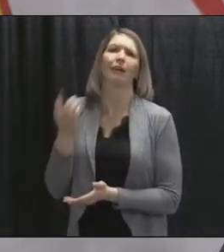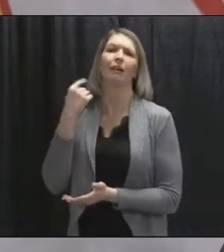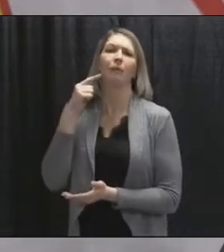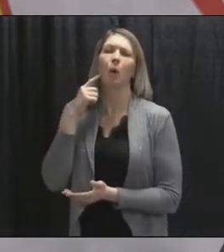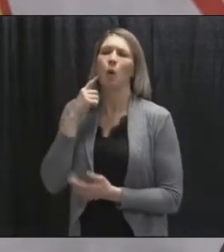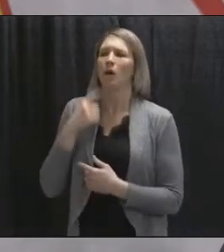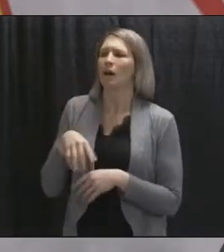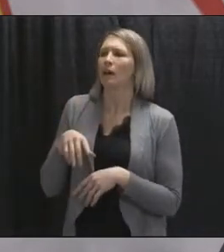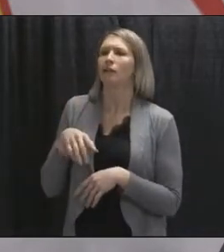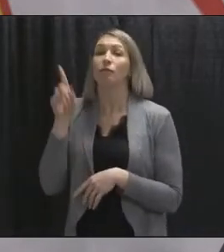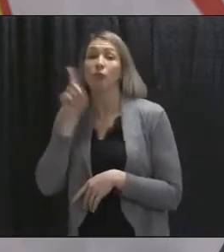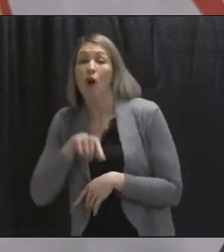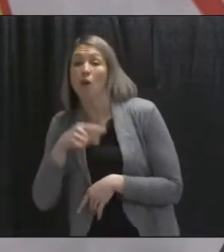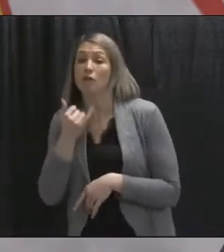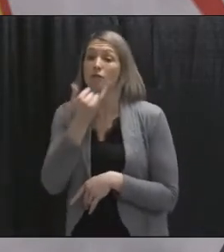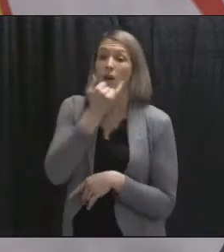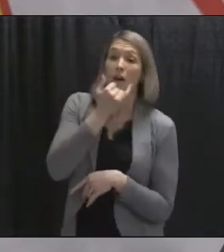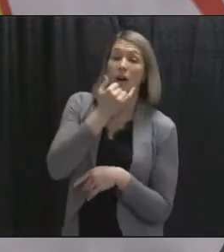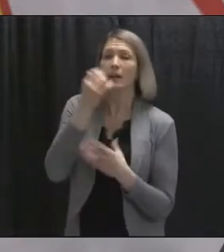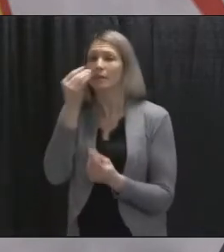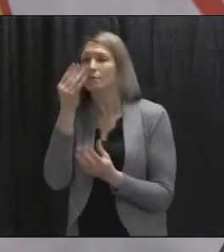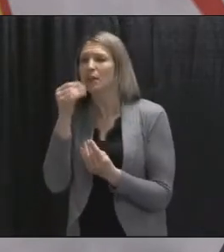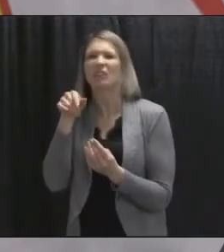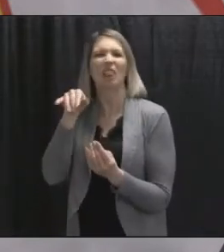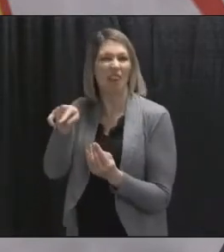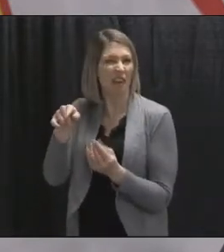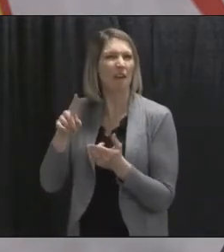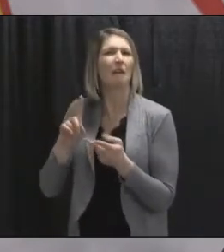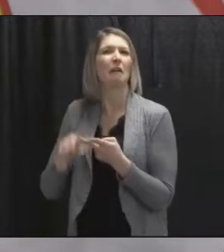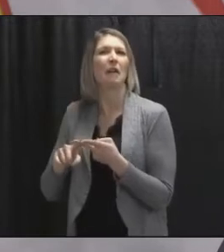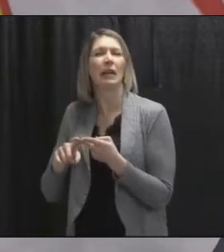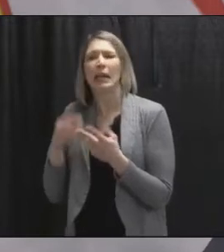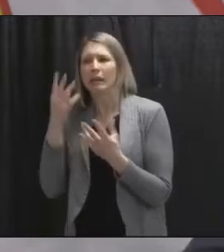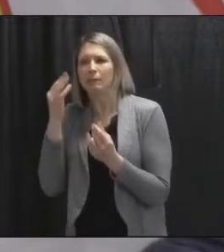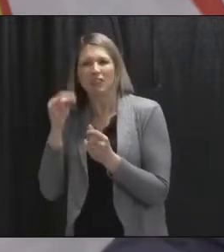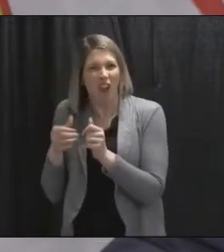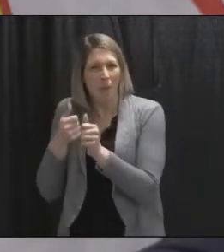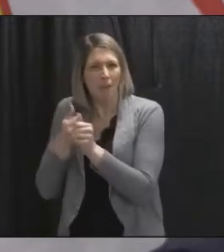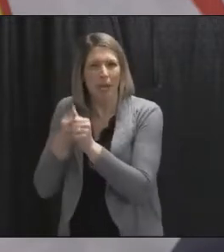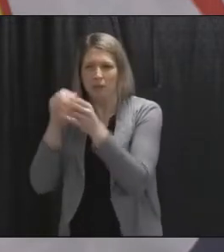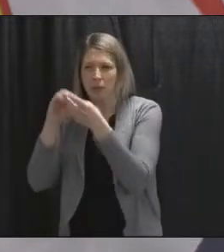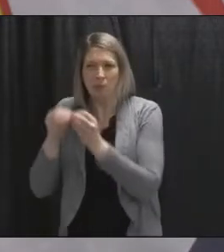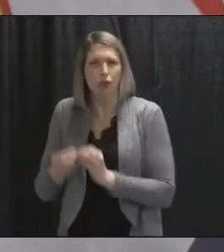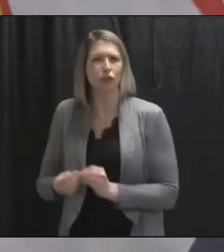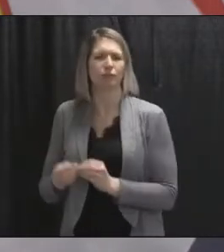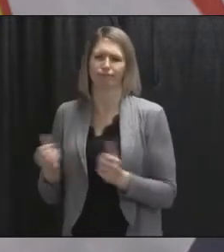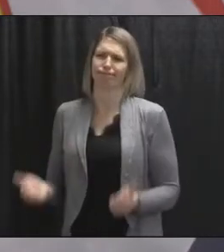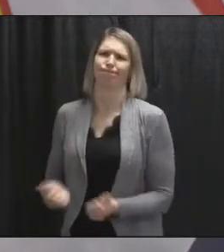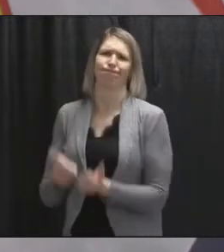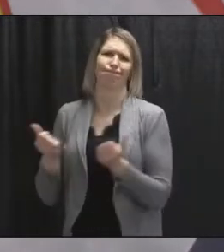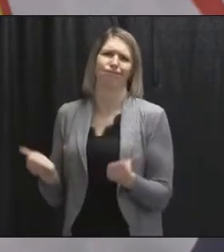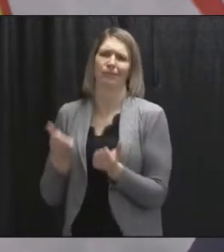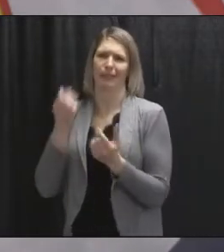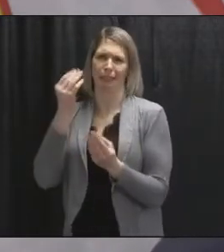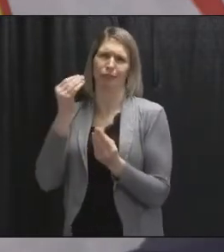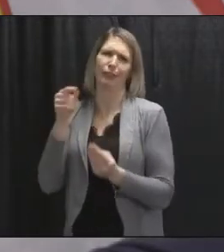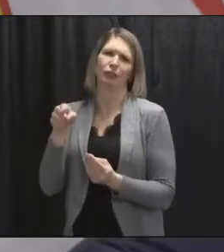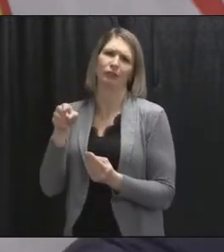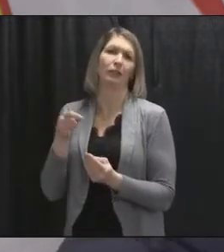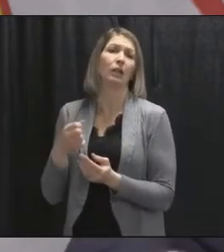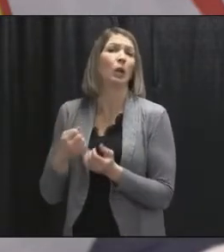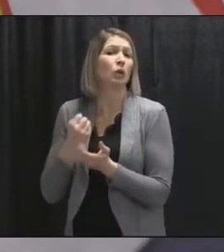factual on our website important to advise you. has been mentioned, this is an evolving situation,